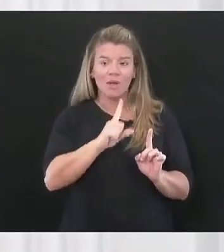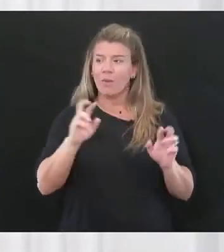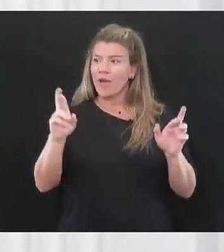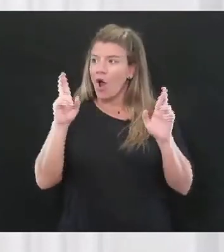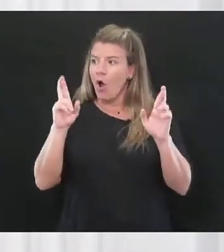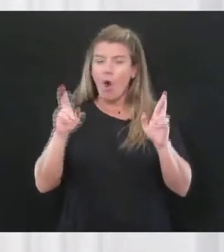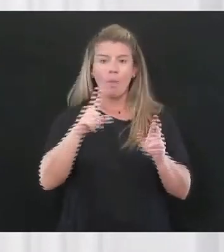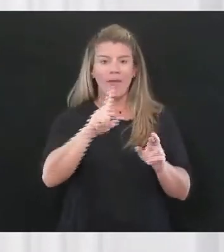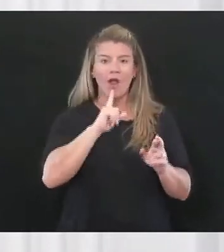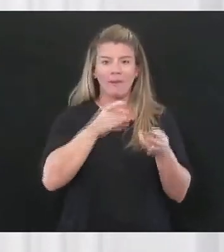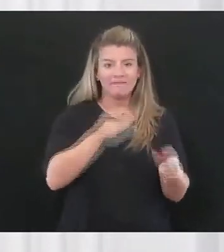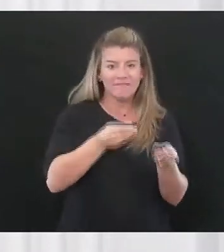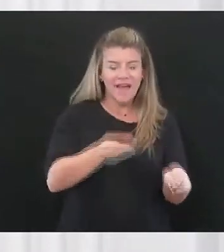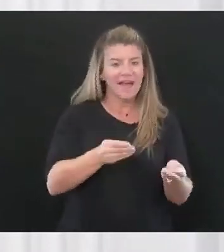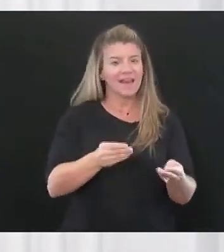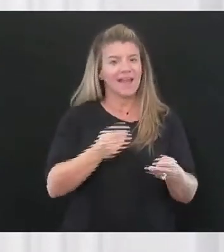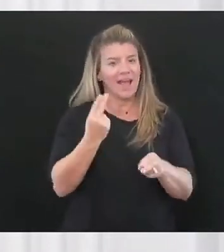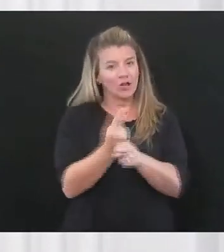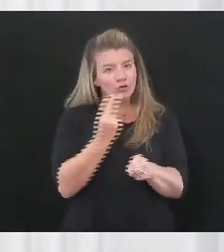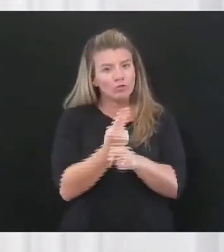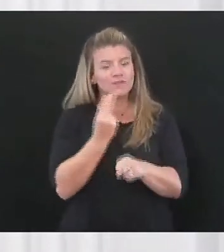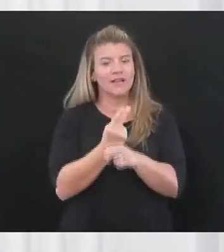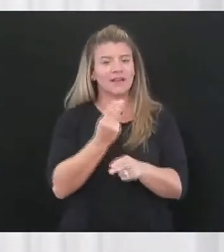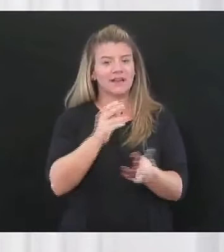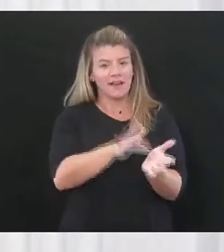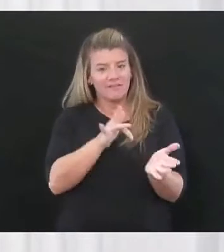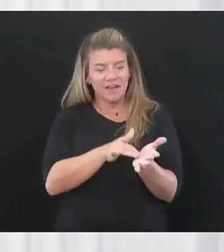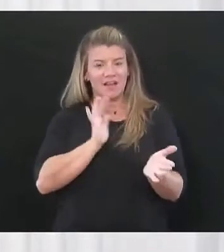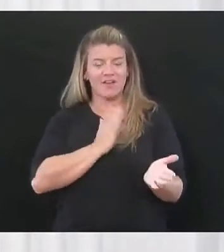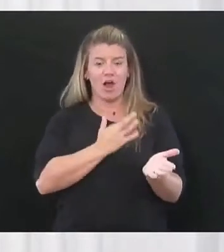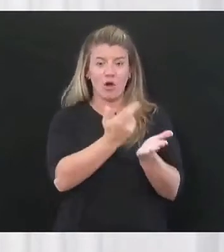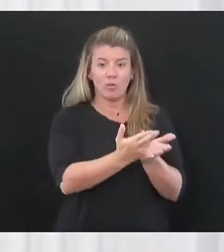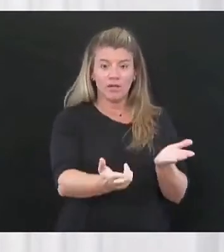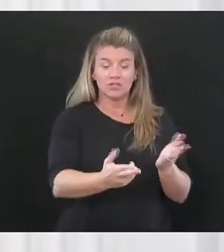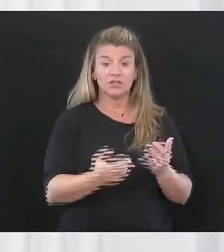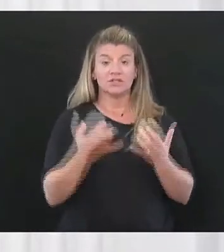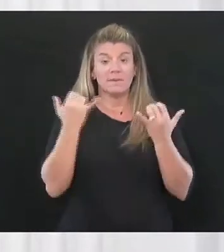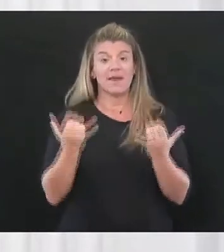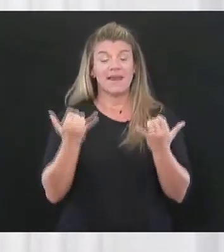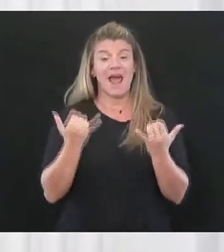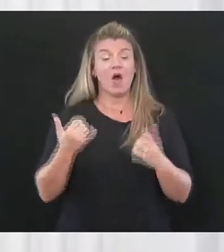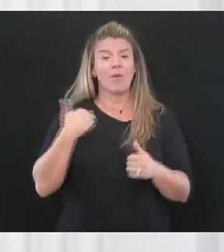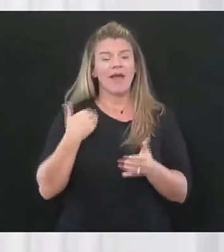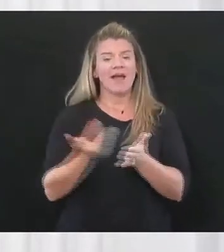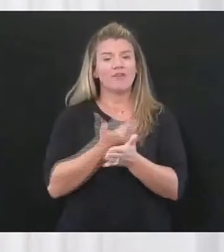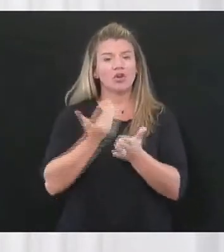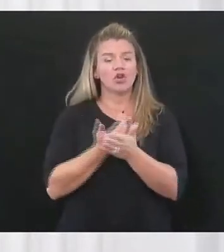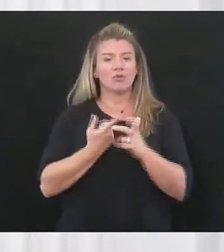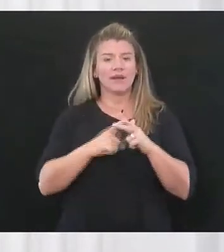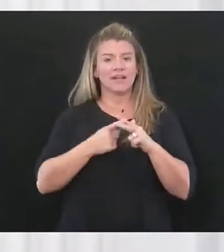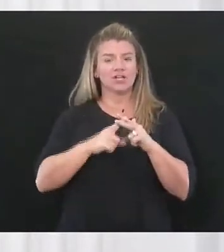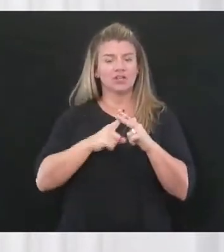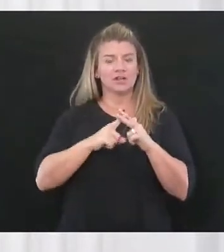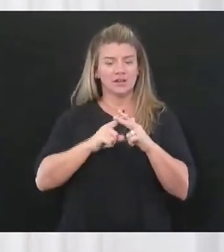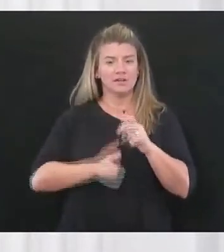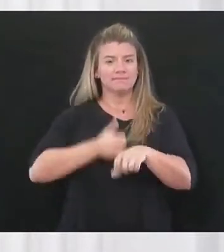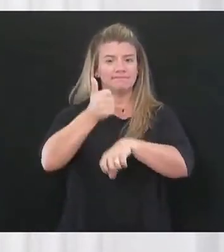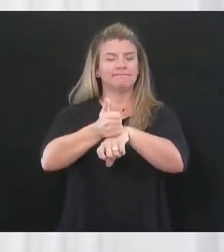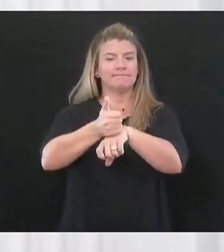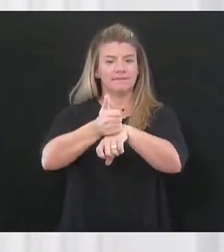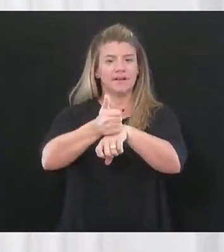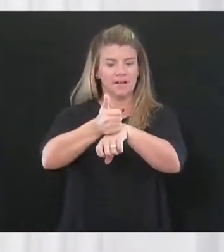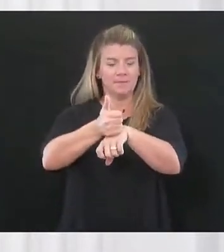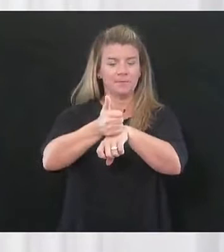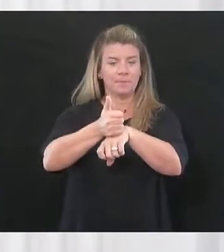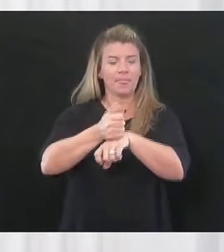of the resources. But we have an initiative at the Department of Education we've actually based off of Governor Justice and